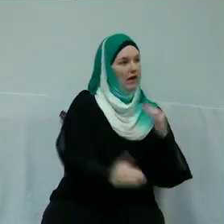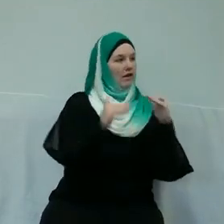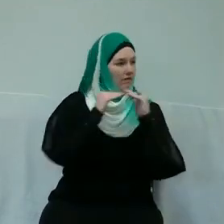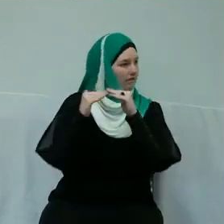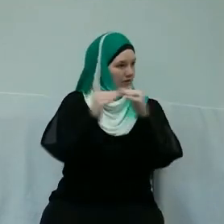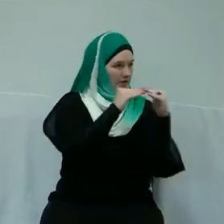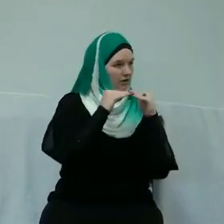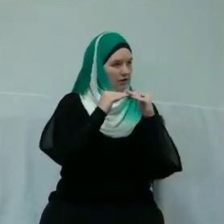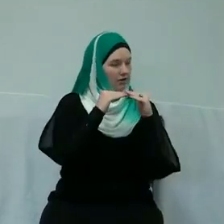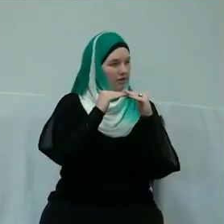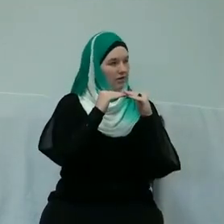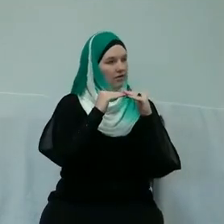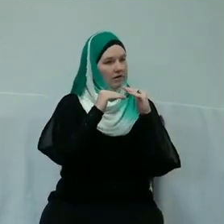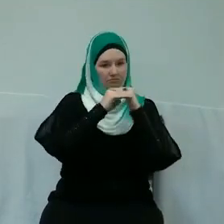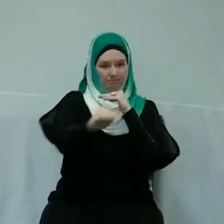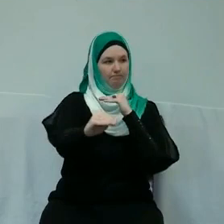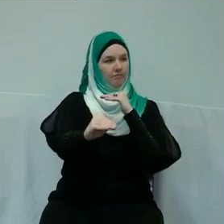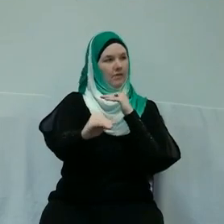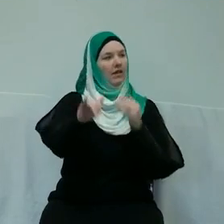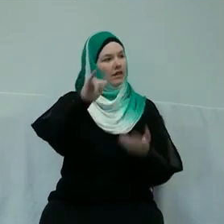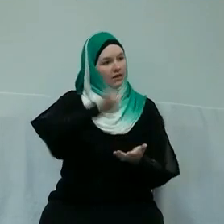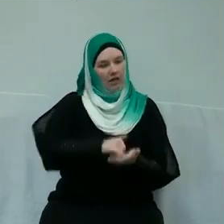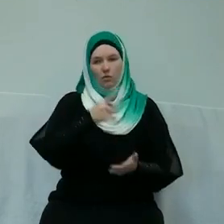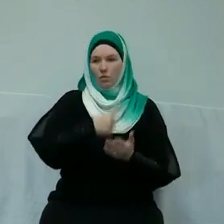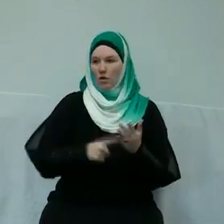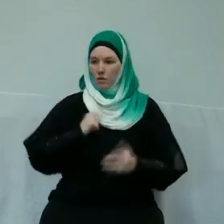upright. This is the stand of the Muslim.